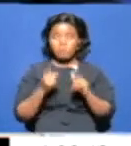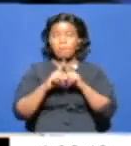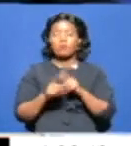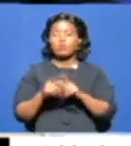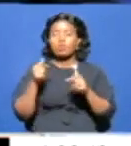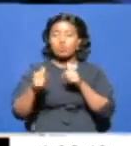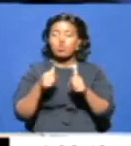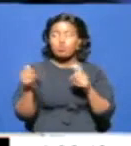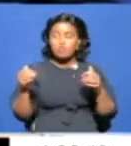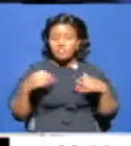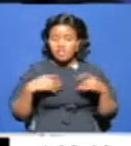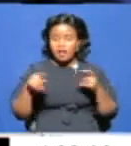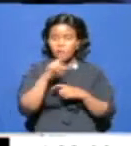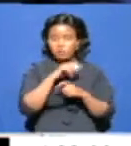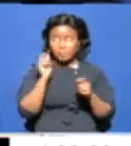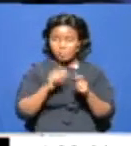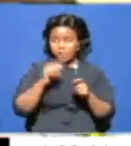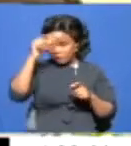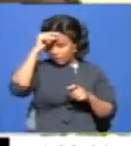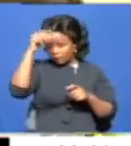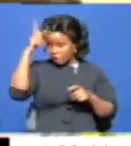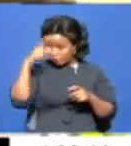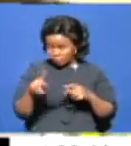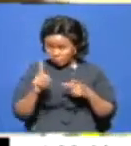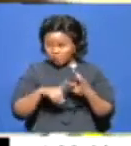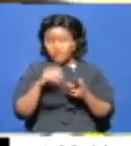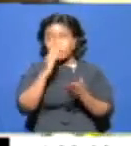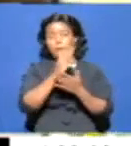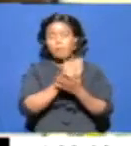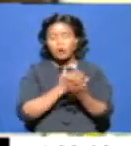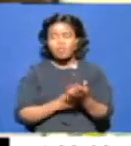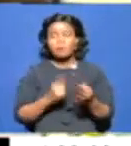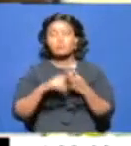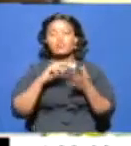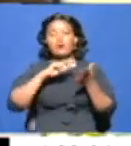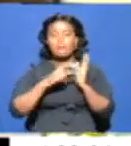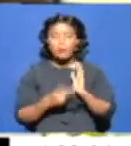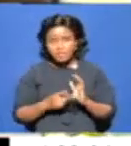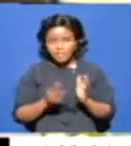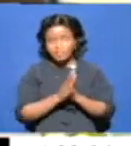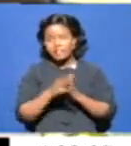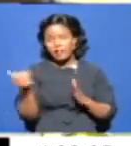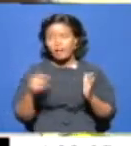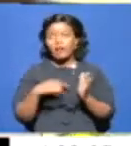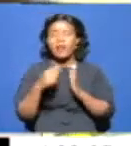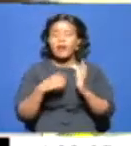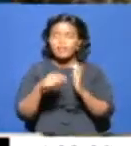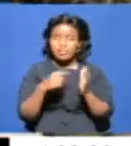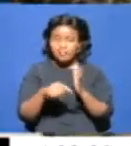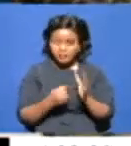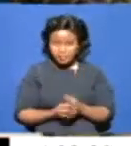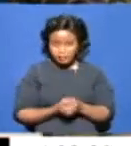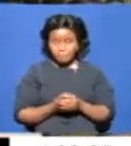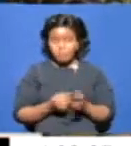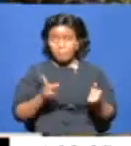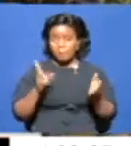provided specific government policies, programs and projects for the maritime and other related industries. Participants at the forum